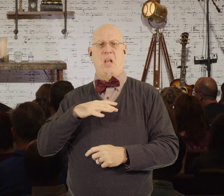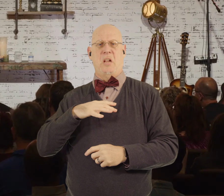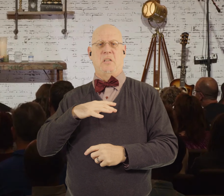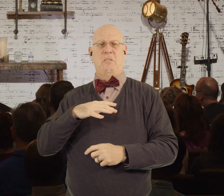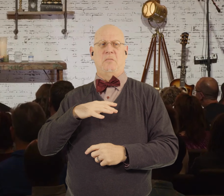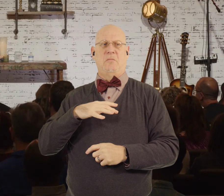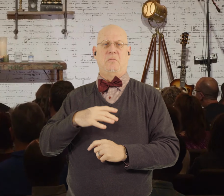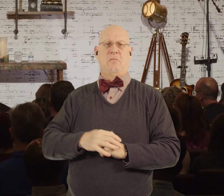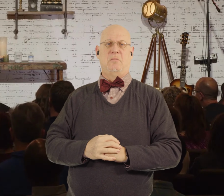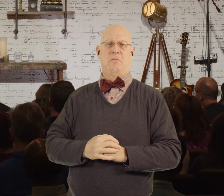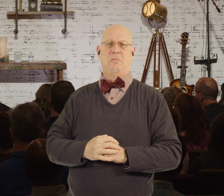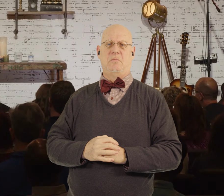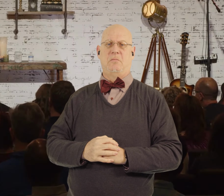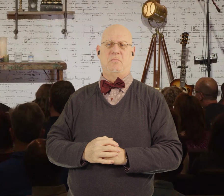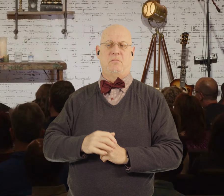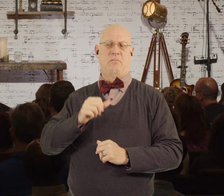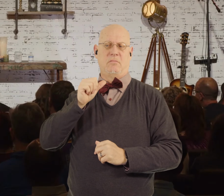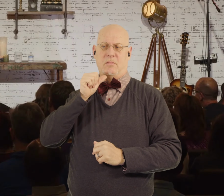strength as a dude,